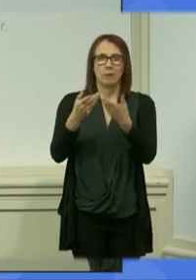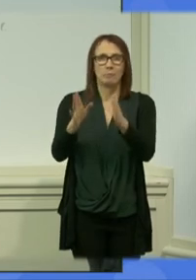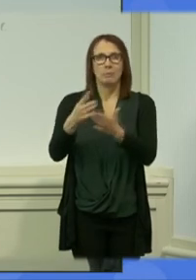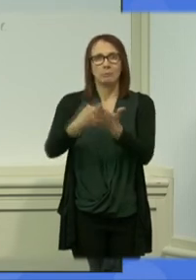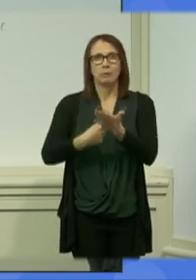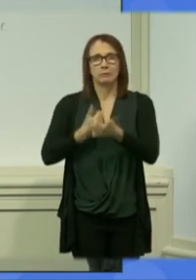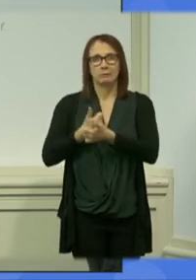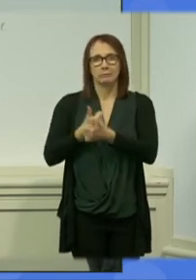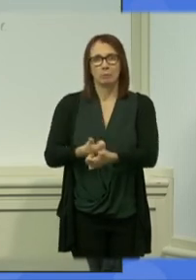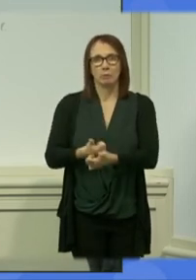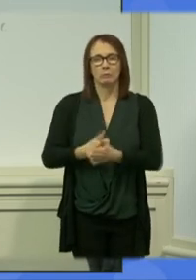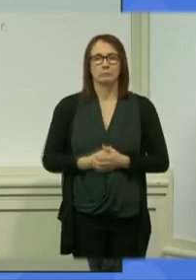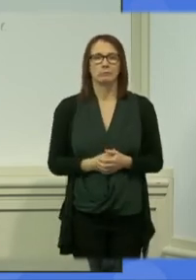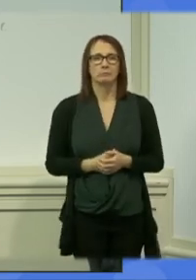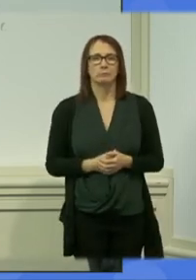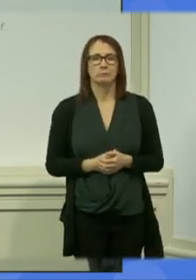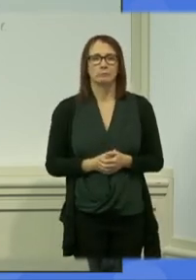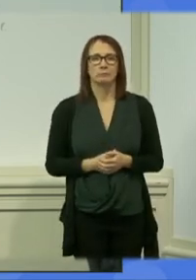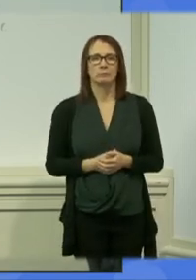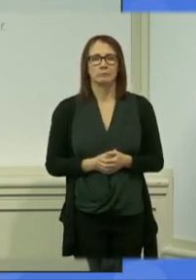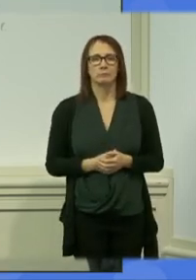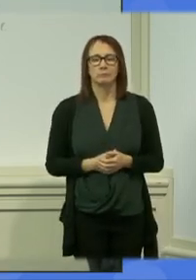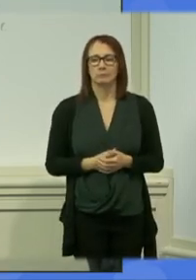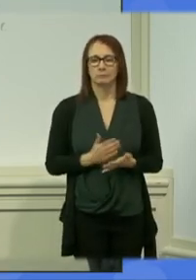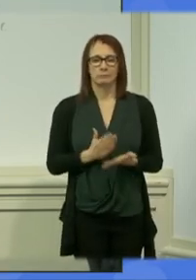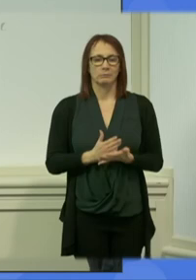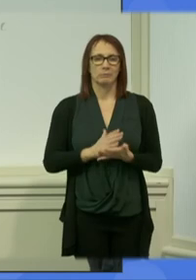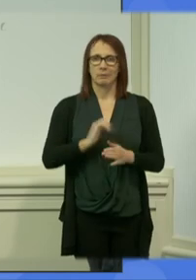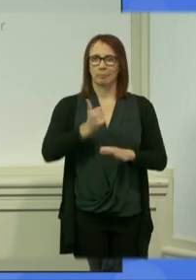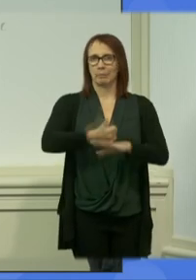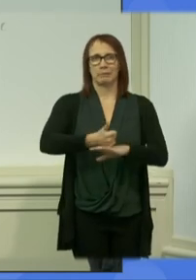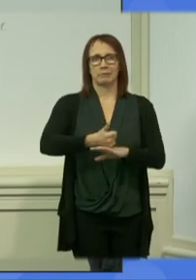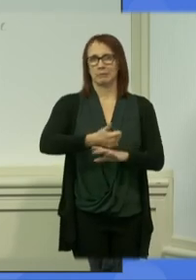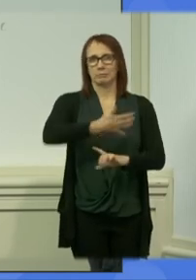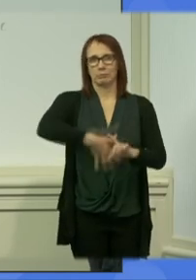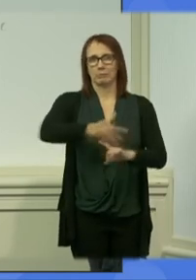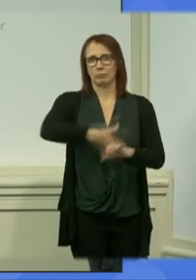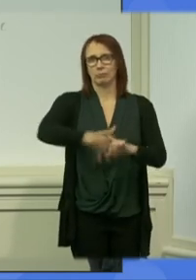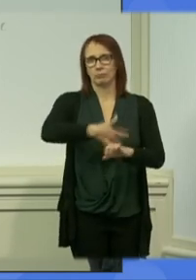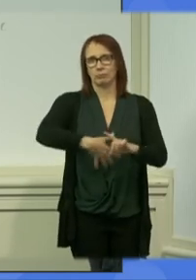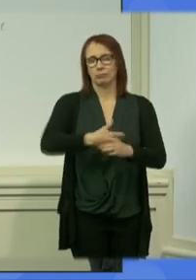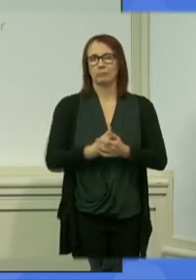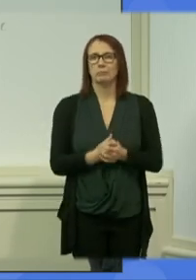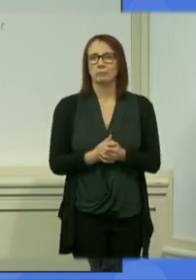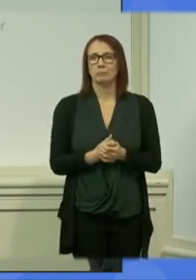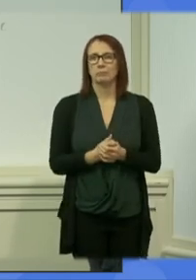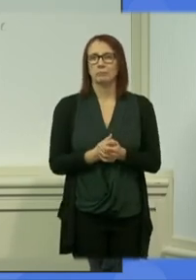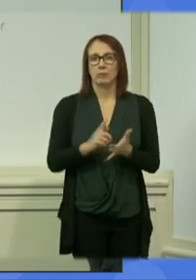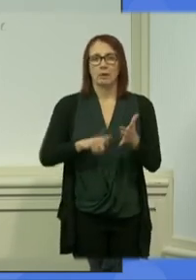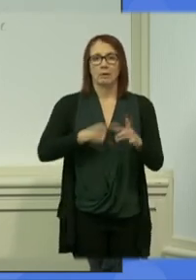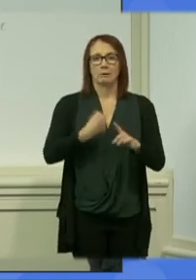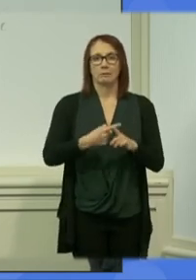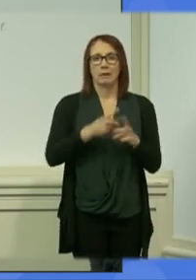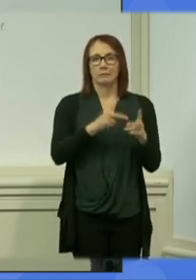objectives. First, just some basic context, which is the tax system in this country and in the